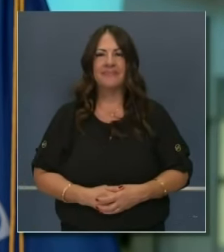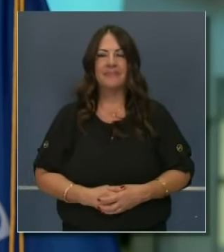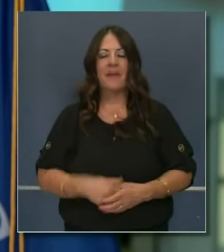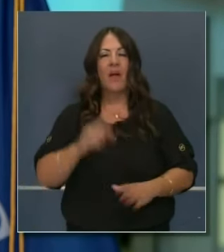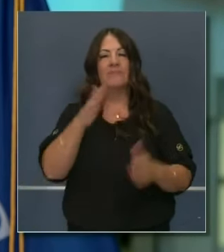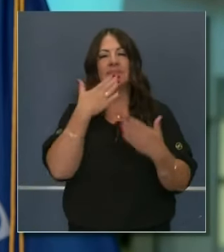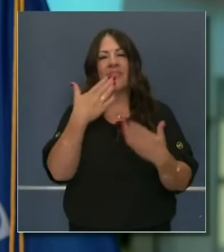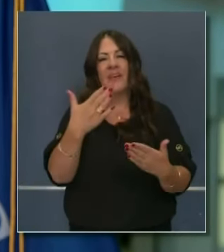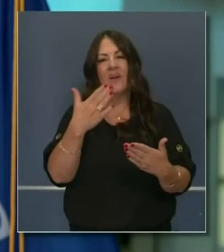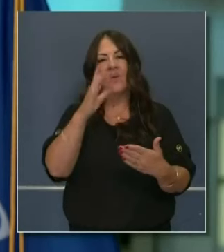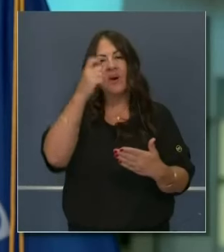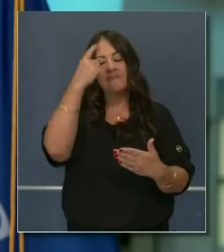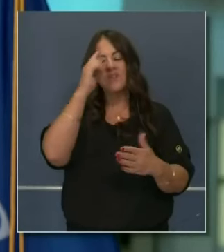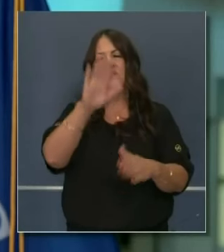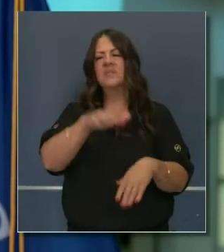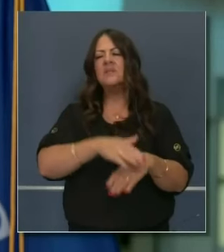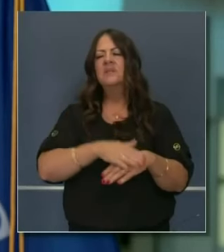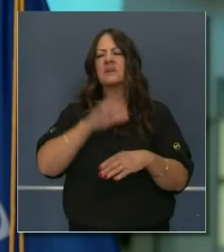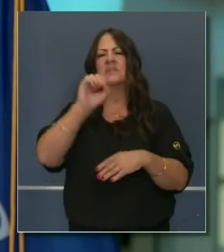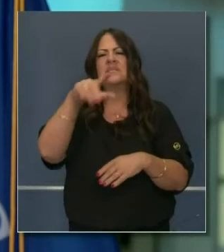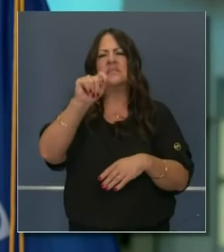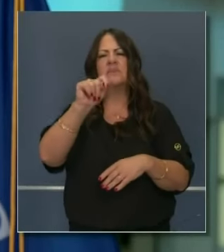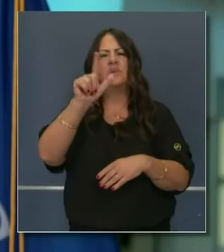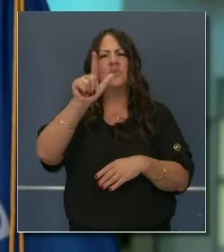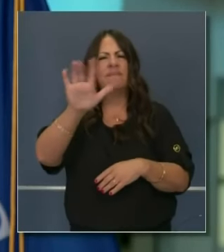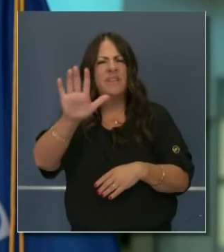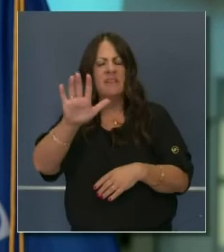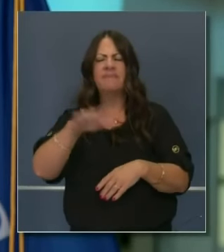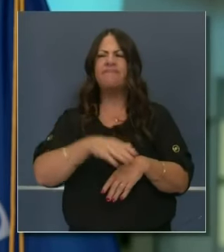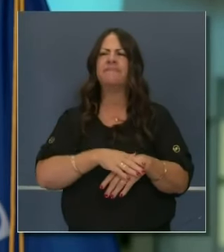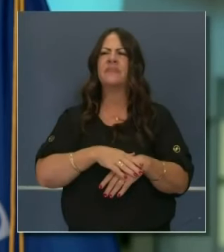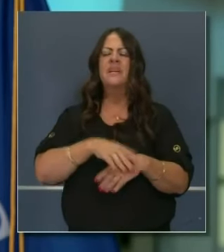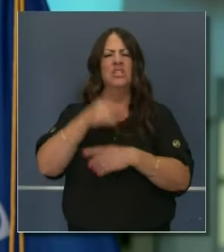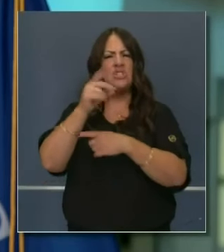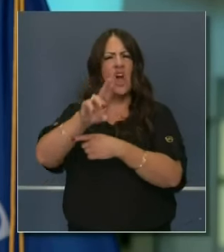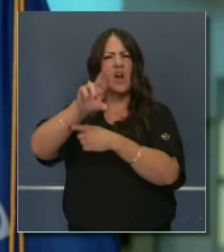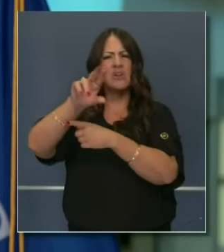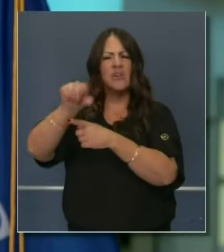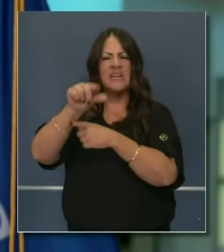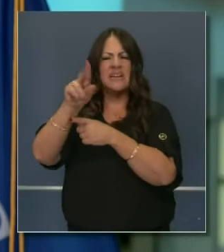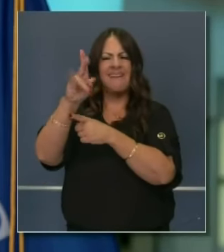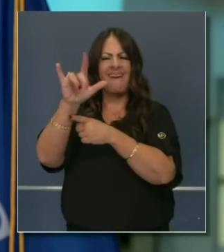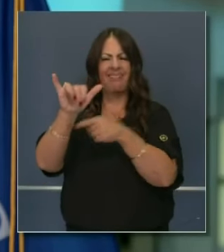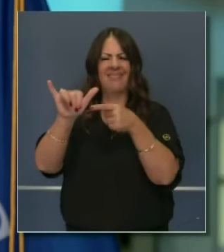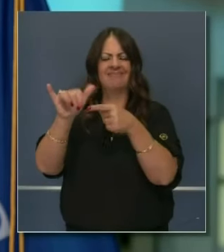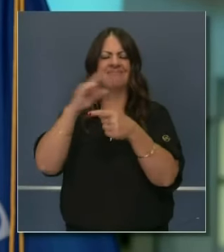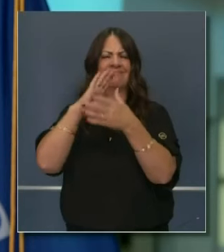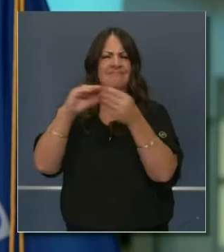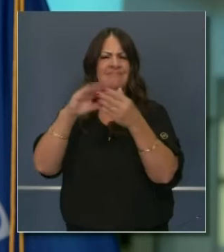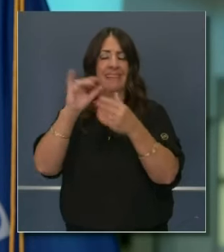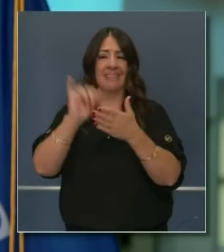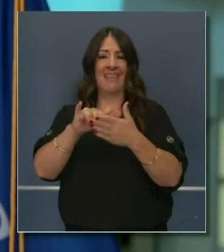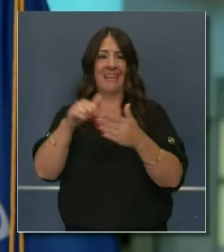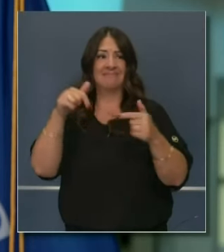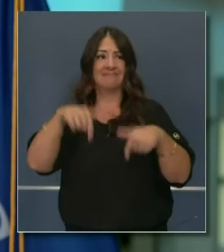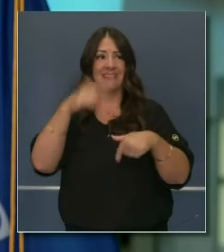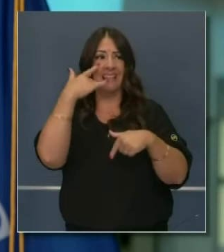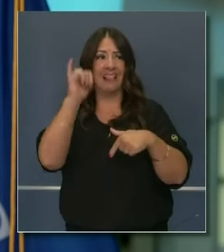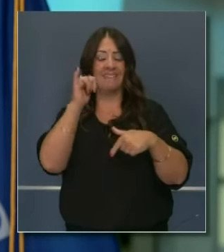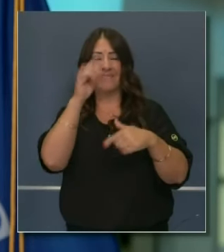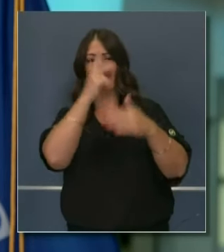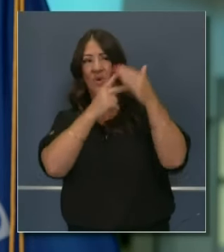Thank you, Governor. On September 25th, Dr. Galley said that the state was forecasting a possible